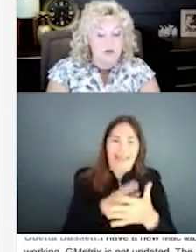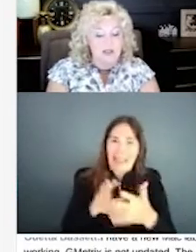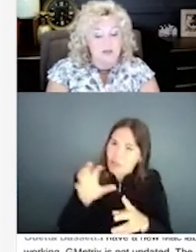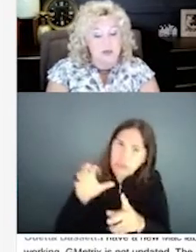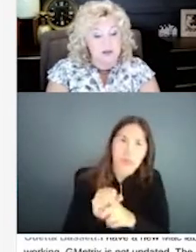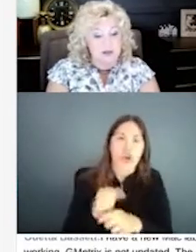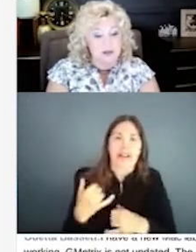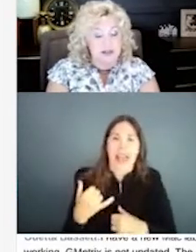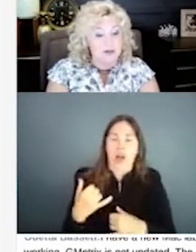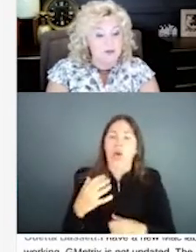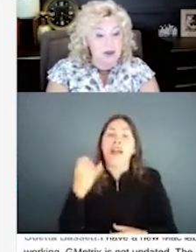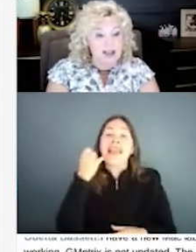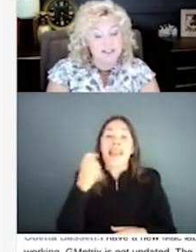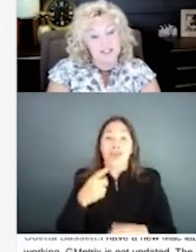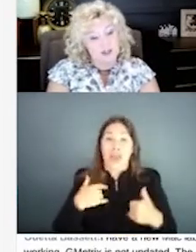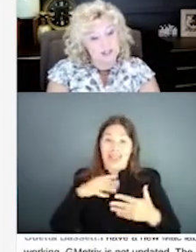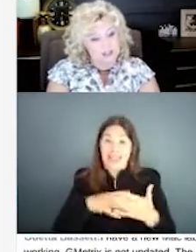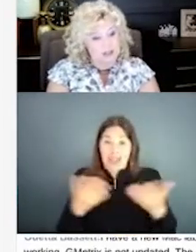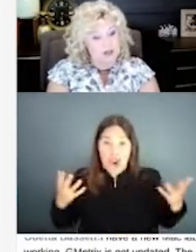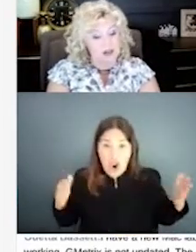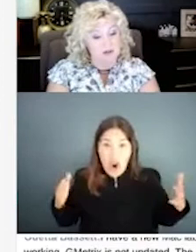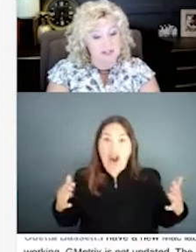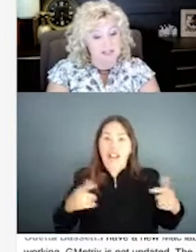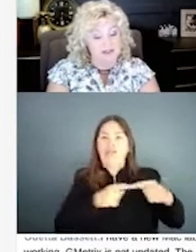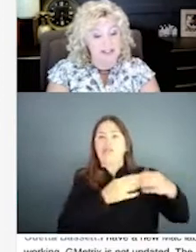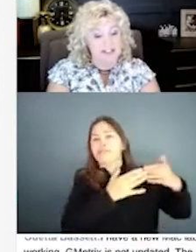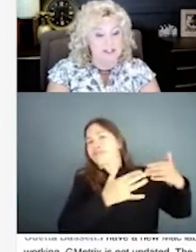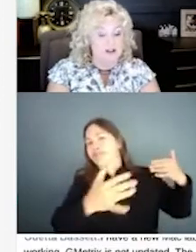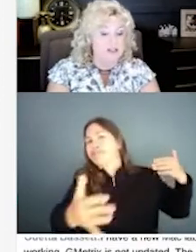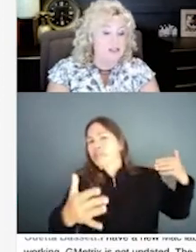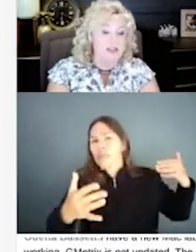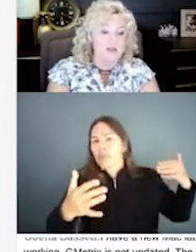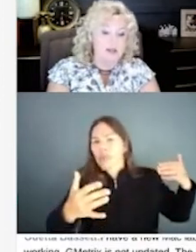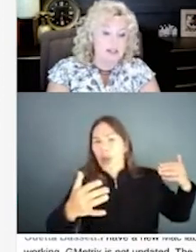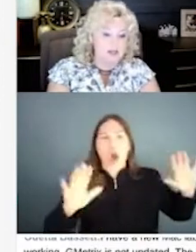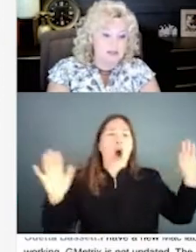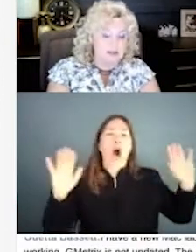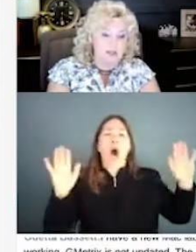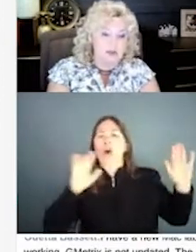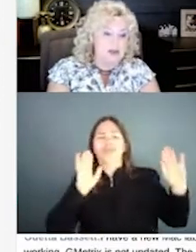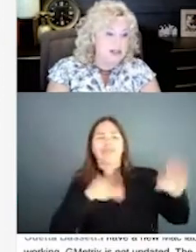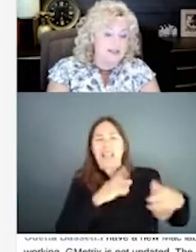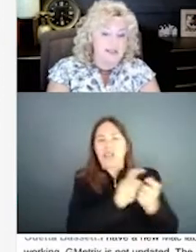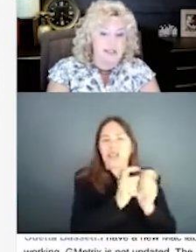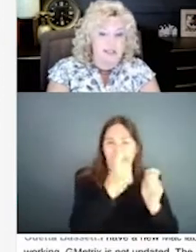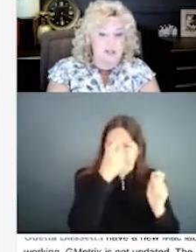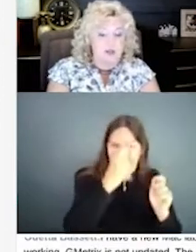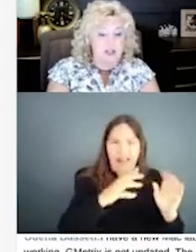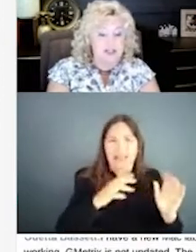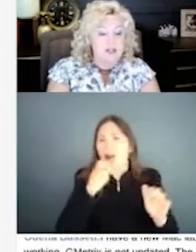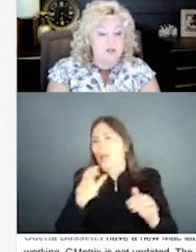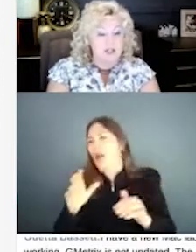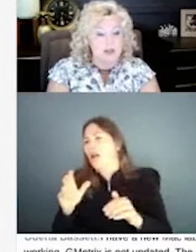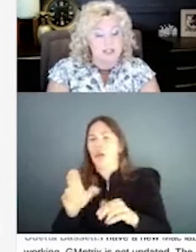you have scheduled it, you know, a long ways in advance, and all of a sudden, hey, we're going to use Compass, or hey, this date doesn't work,